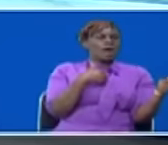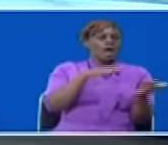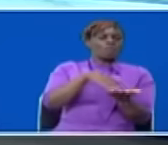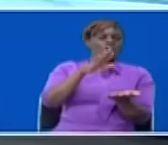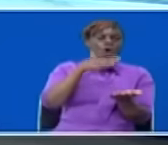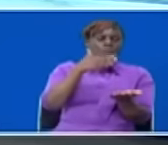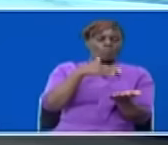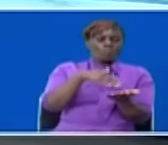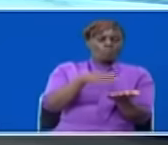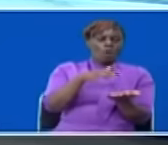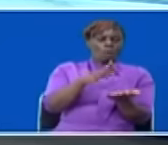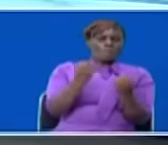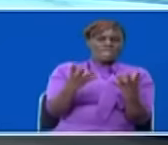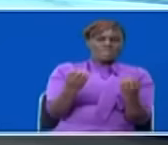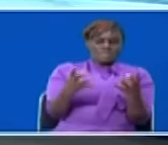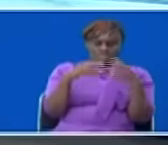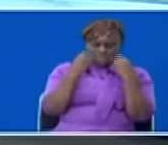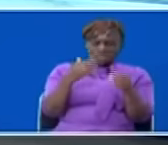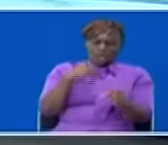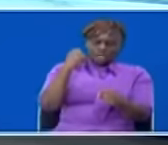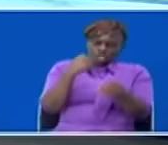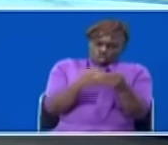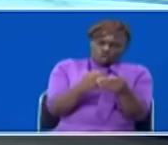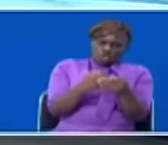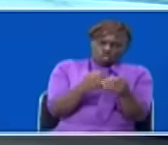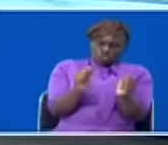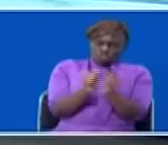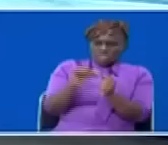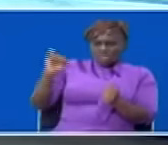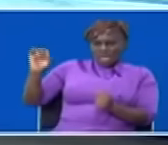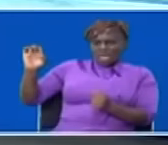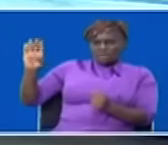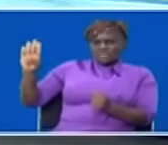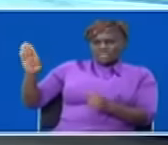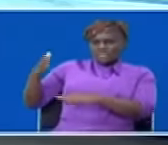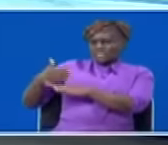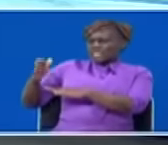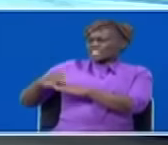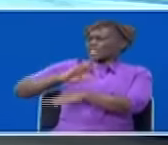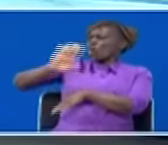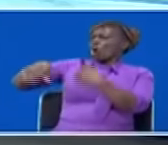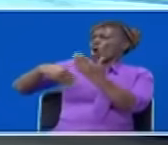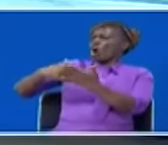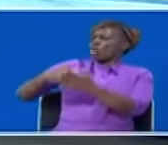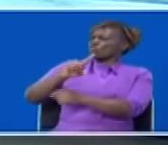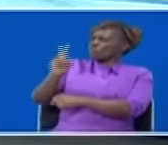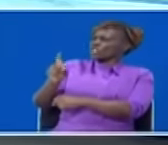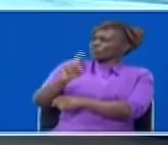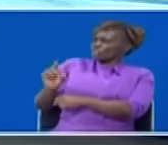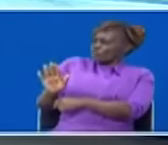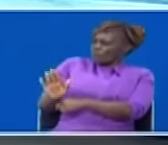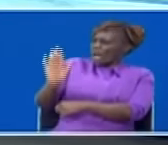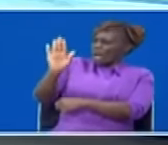feedback. Remember, we're working very closely with the IBC. We're getting in touch with them and we're sending them all of this feedback so that they